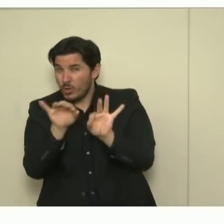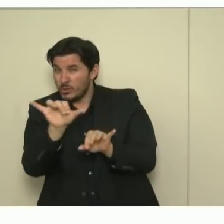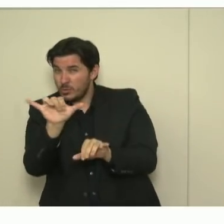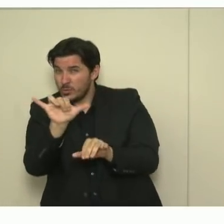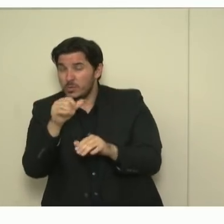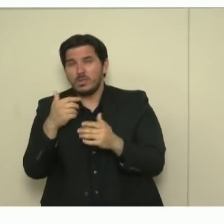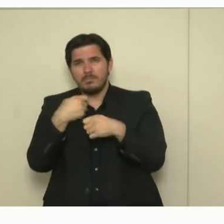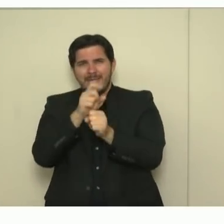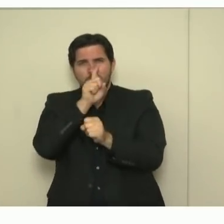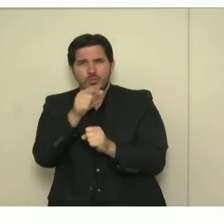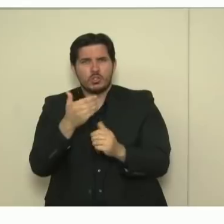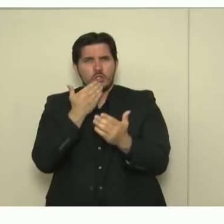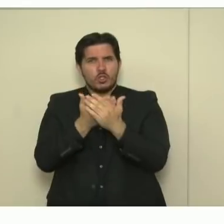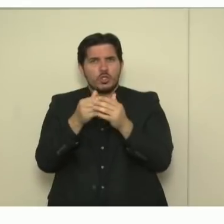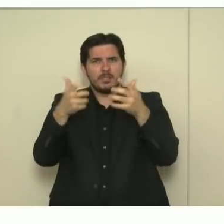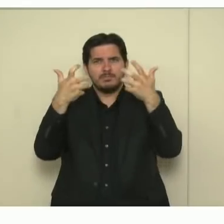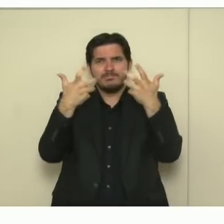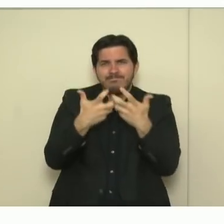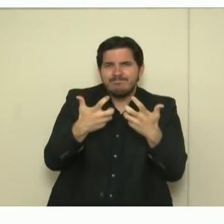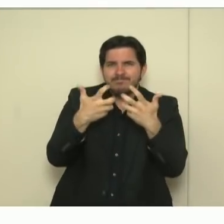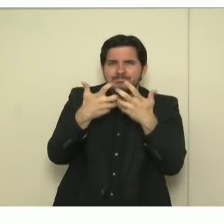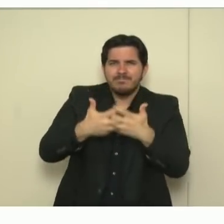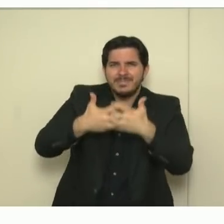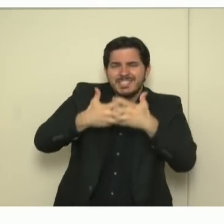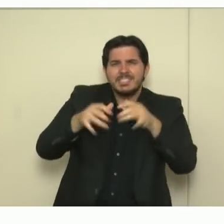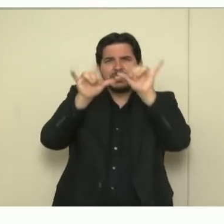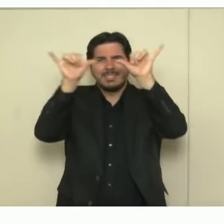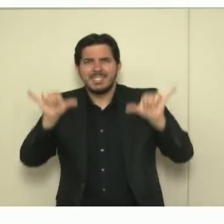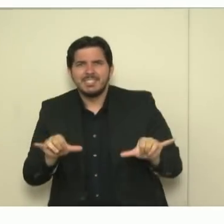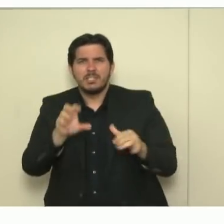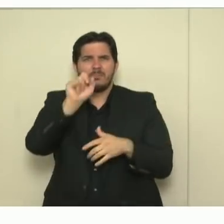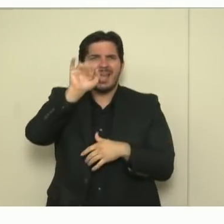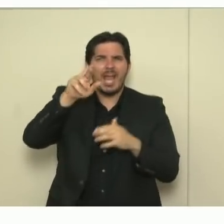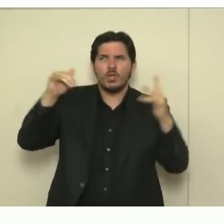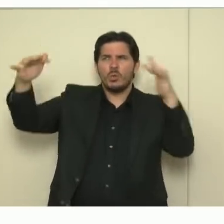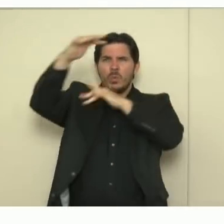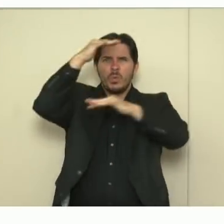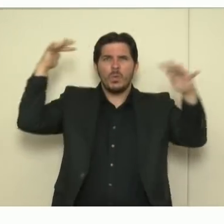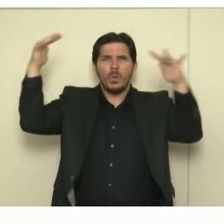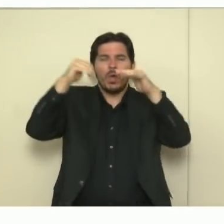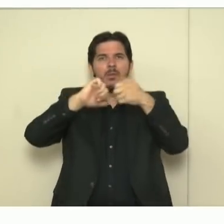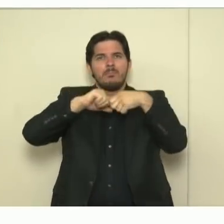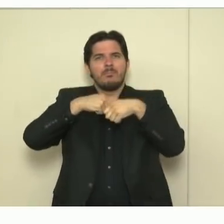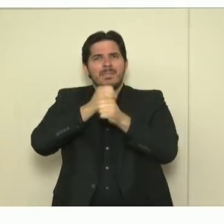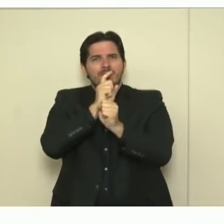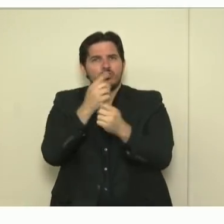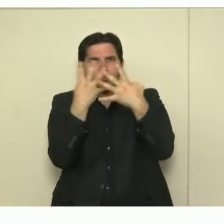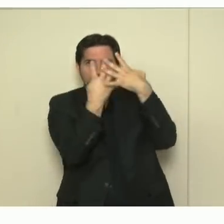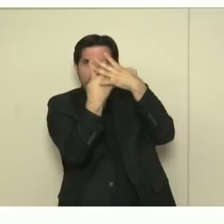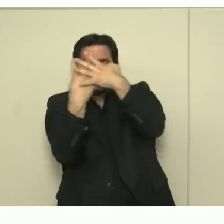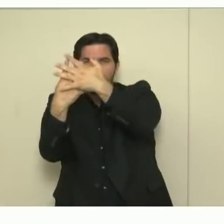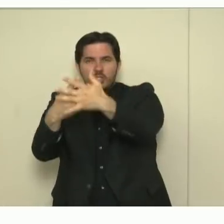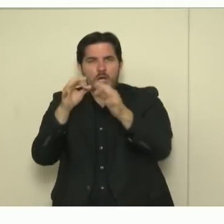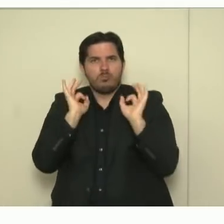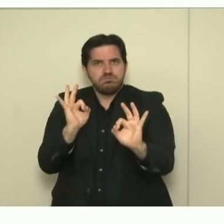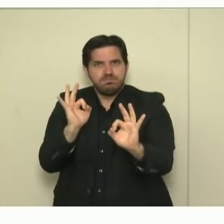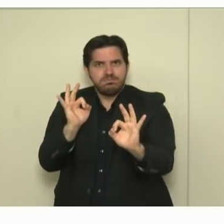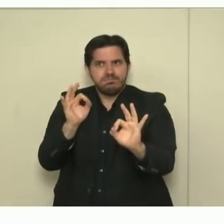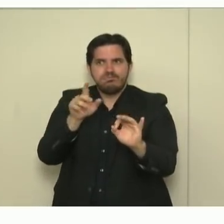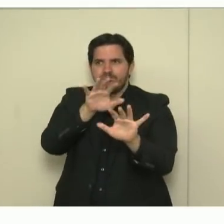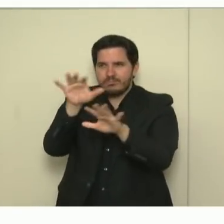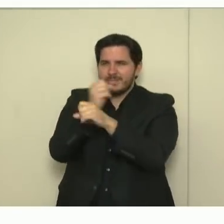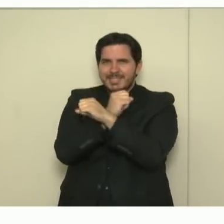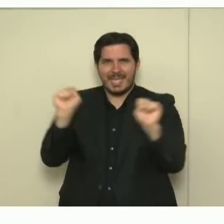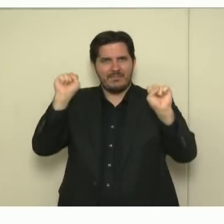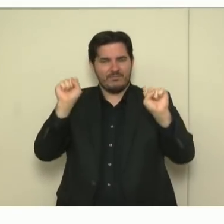right facilities conditions, we've got the right air filtration conditions in schools, and those are components that we are making sure that